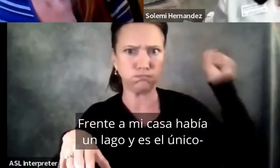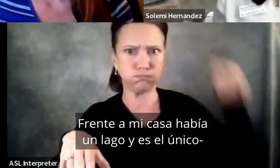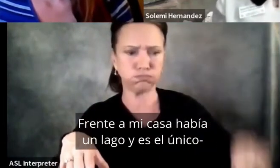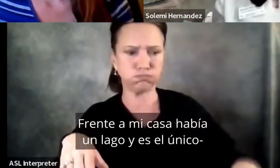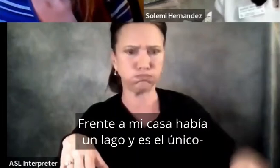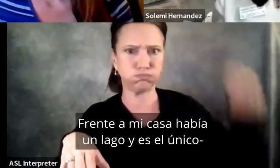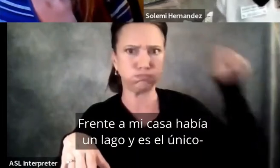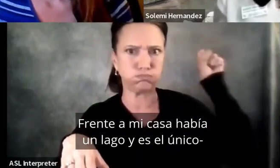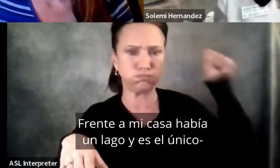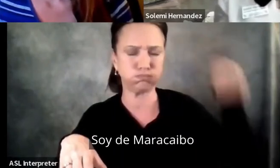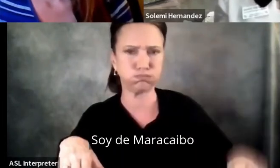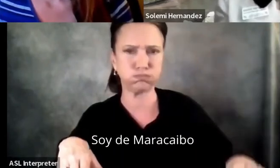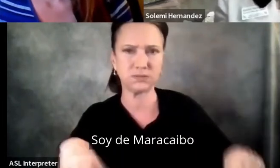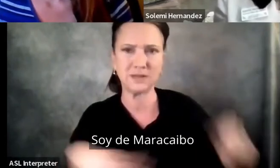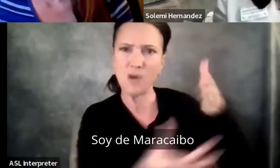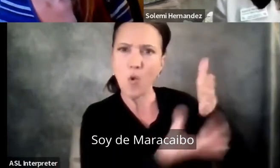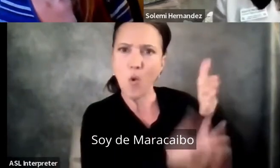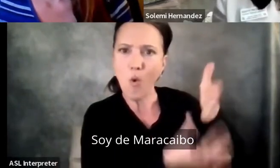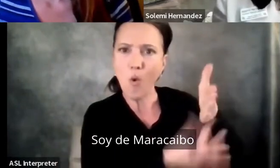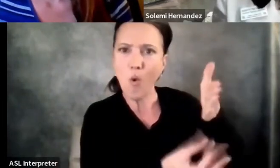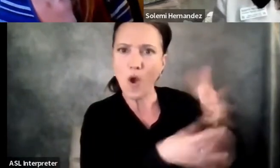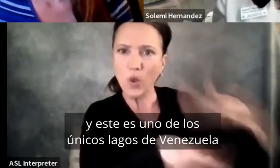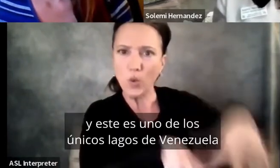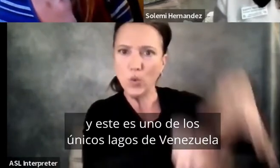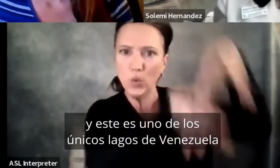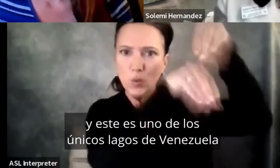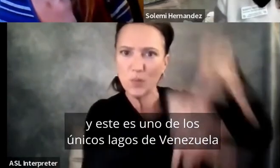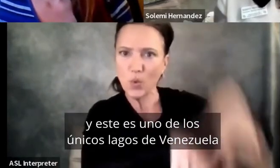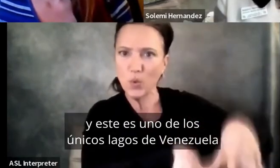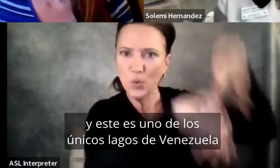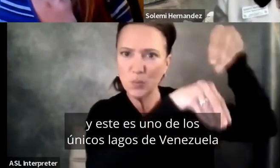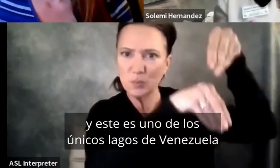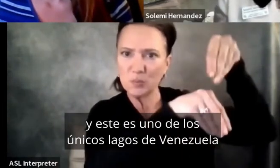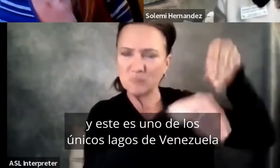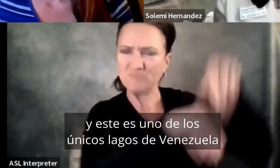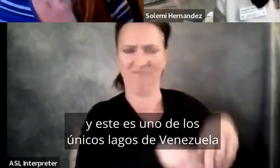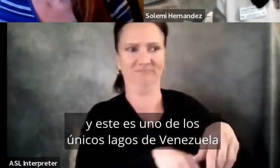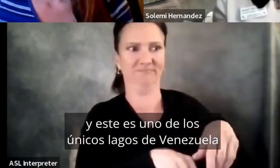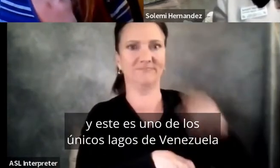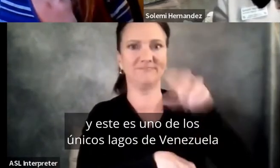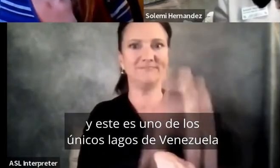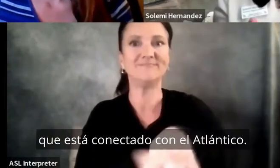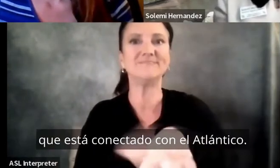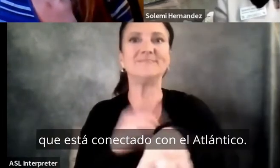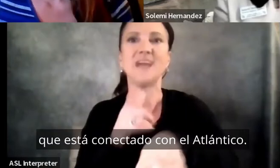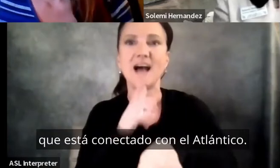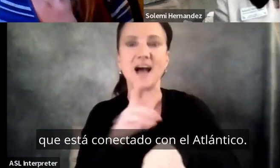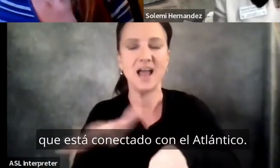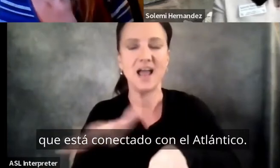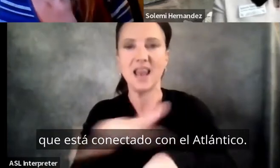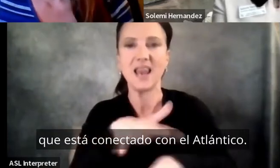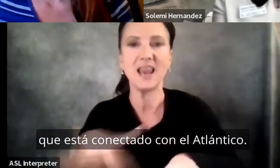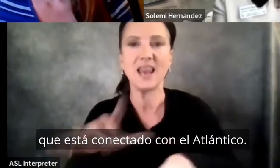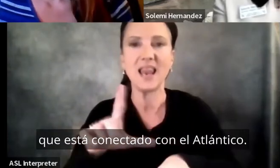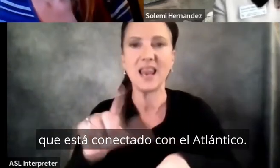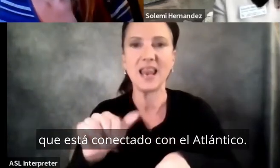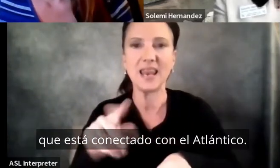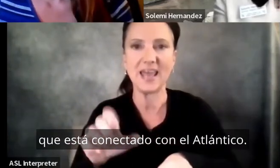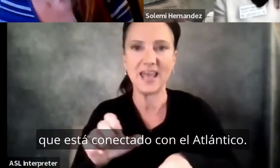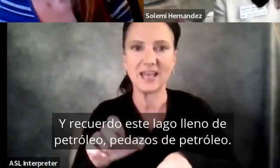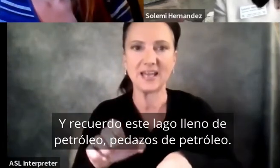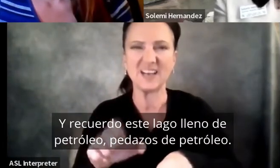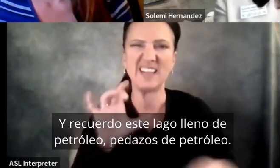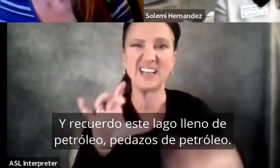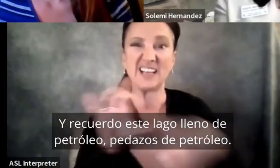a lake, and it's the only, I am from Maracaibo, and this is one of the only lakes in Venezuela that is connected to the